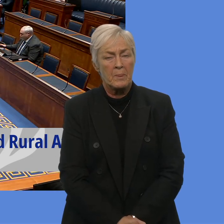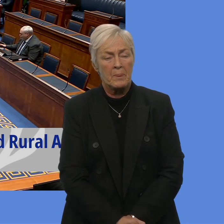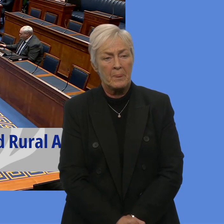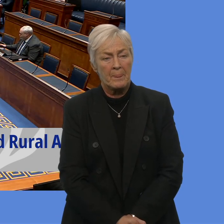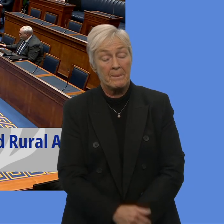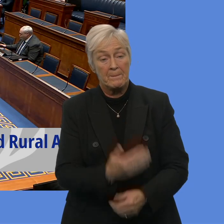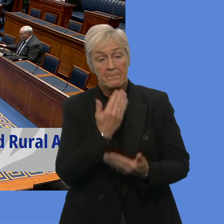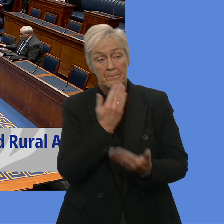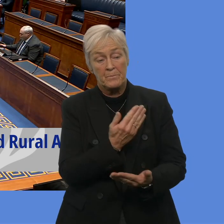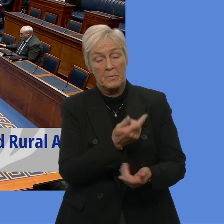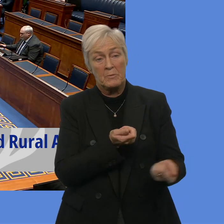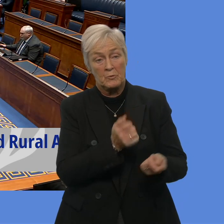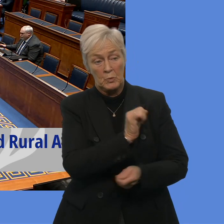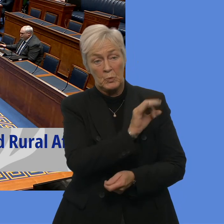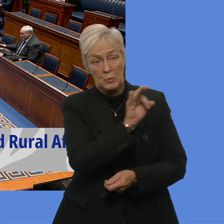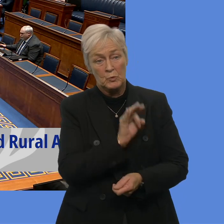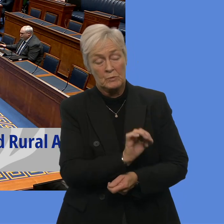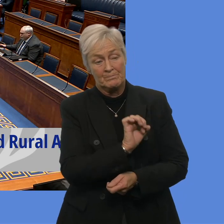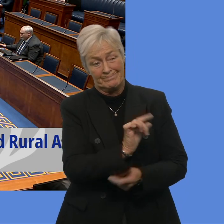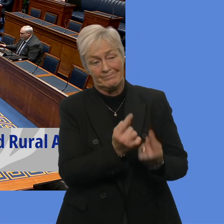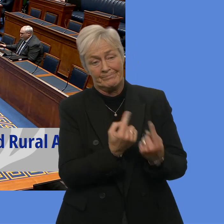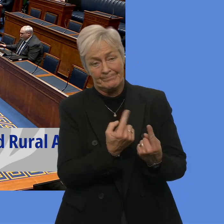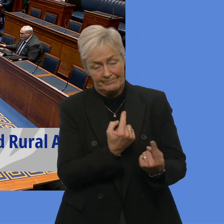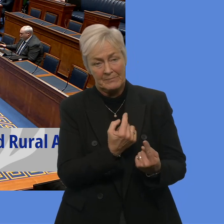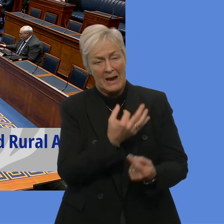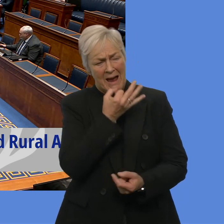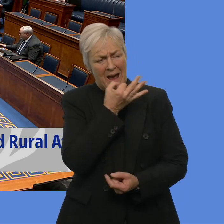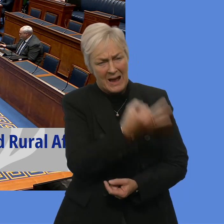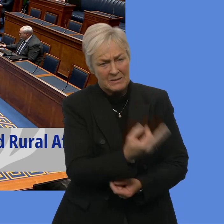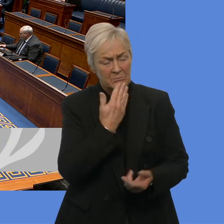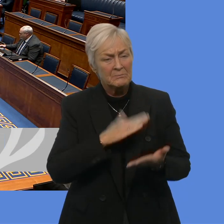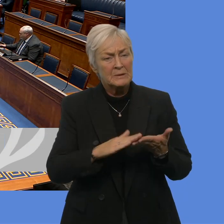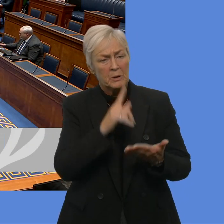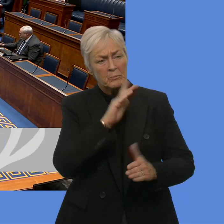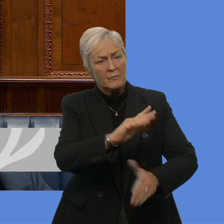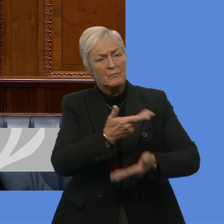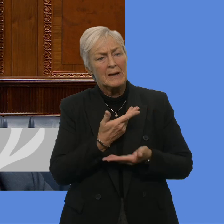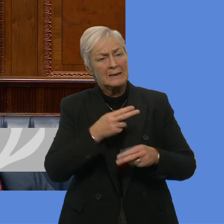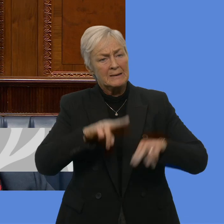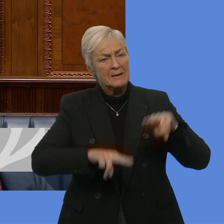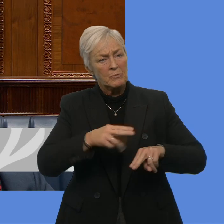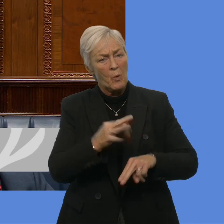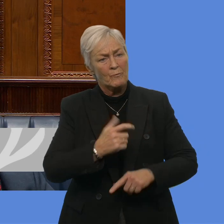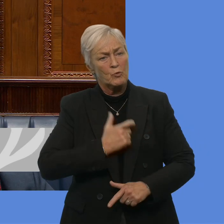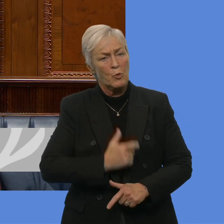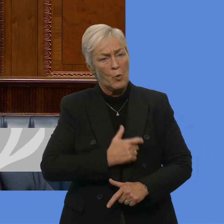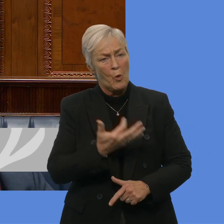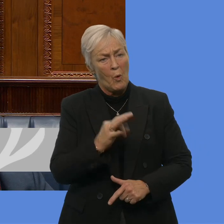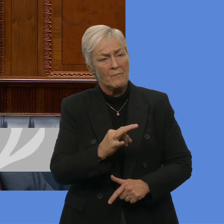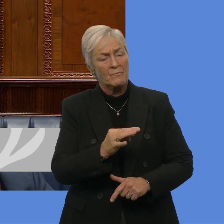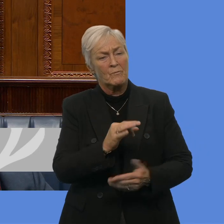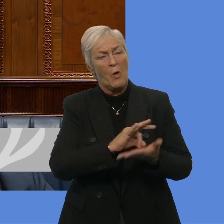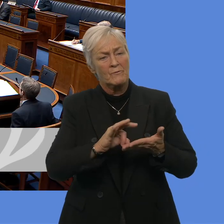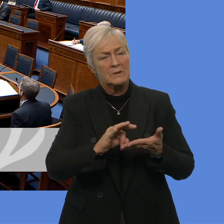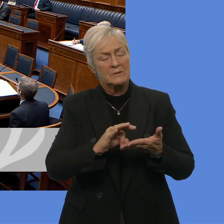And thank the Minister for his questions, or for his answers. Could I ask the Minister if he could provide an assessment of the role of the Office of Environmental